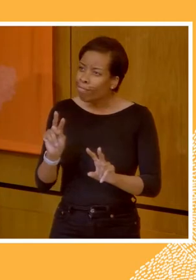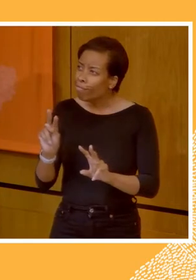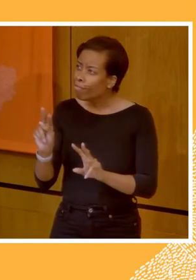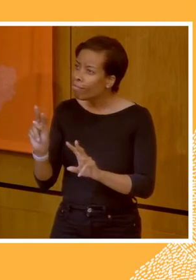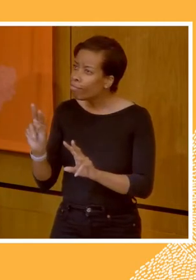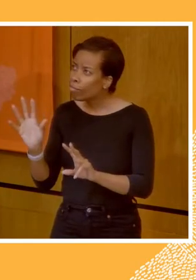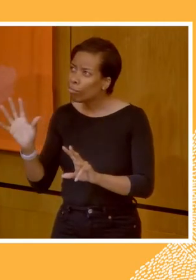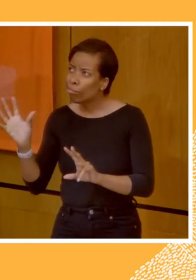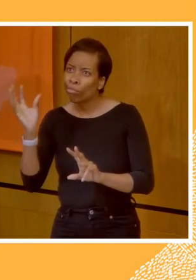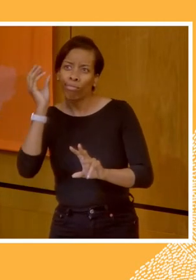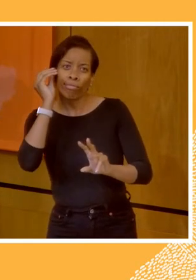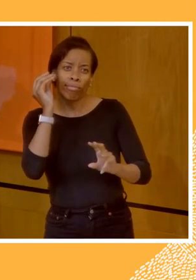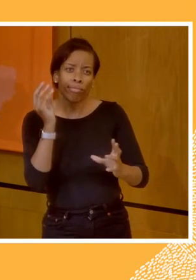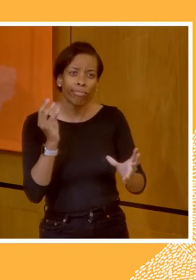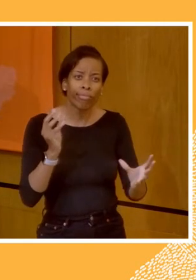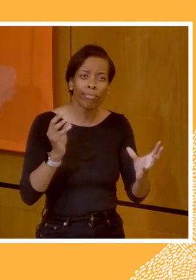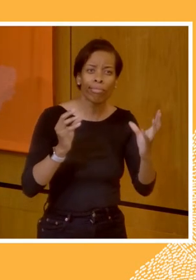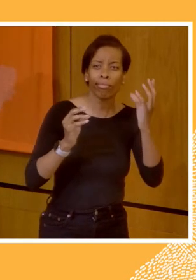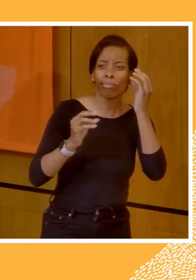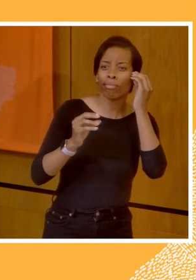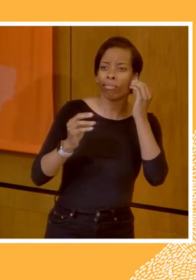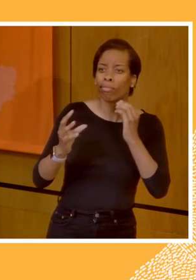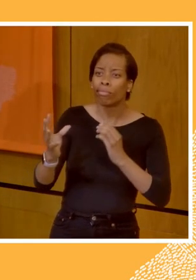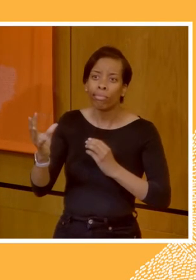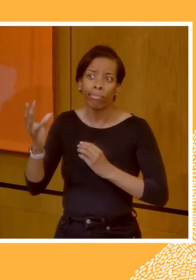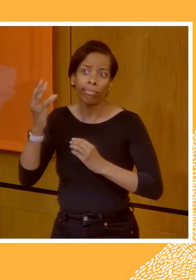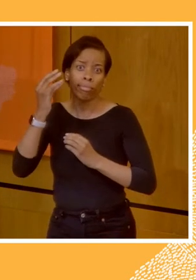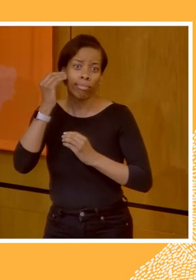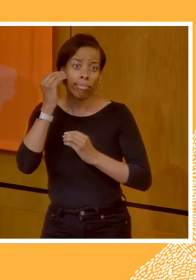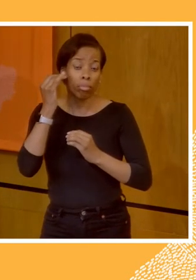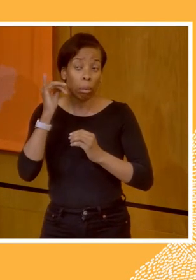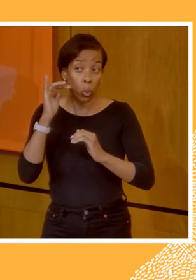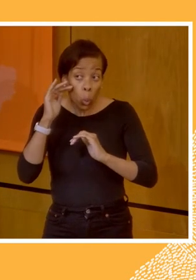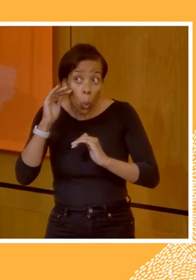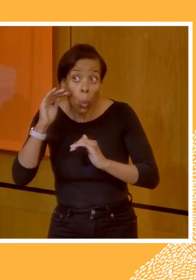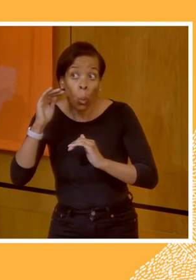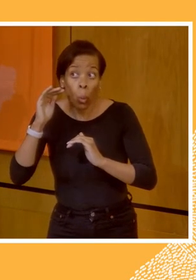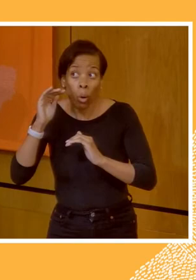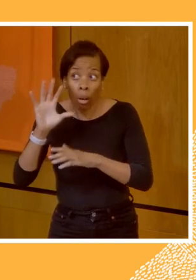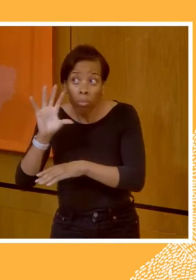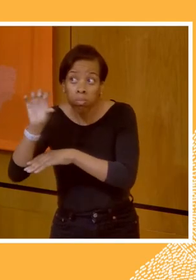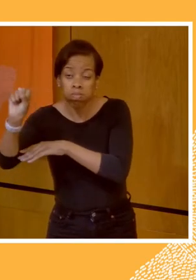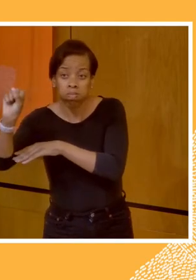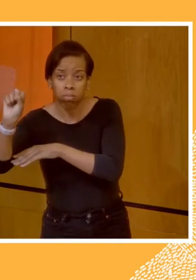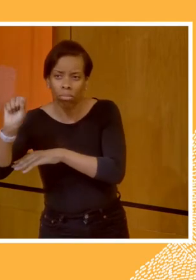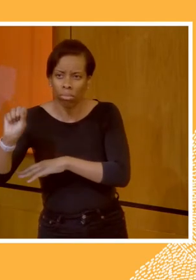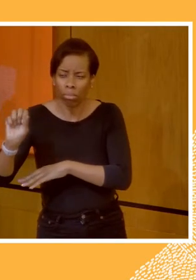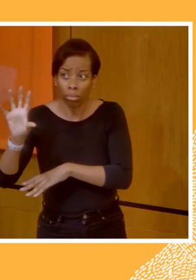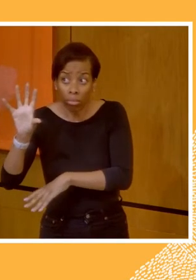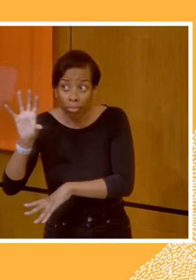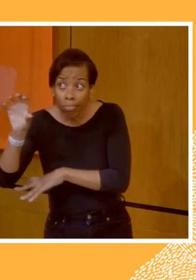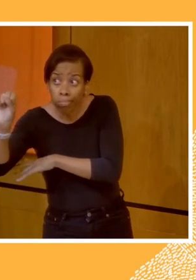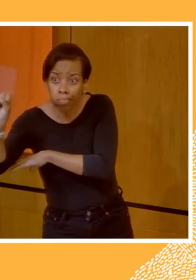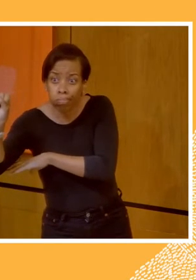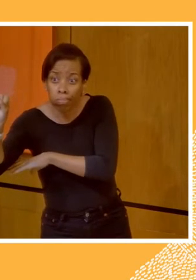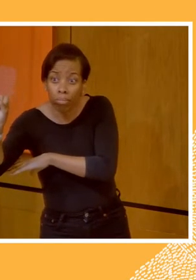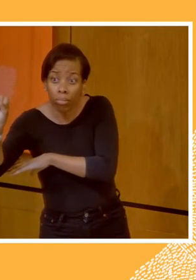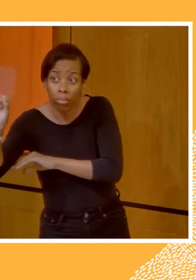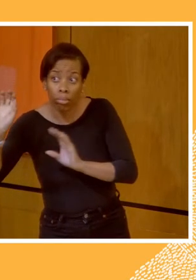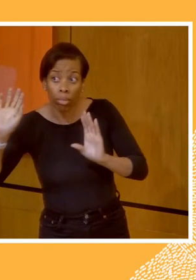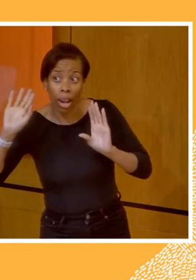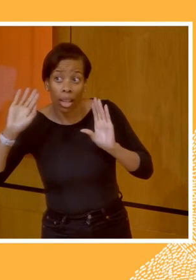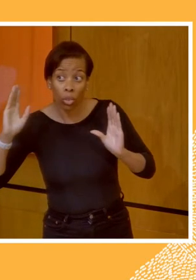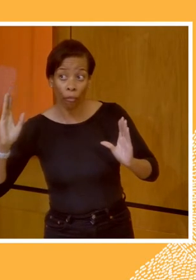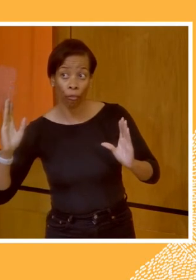pick up frequencies, and you'll find that you're going to suddenly zoom in on a sound and you'll hear it. And when you do, just move your hands away from your